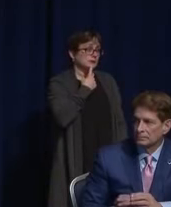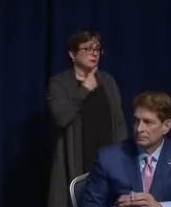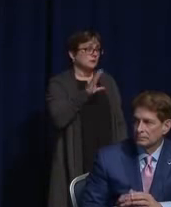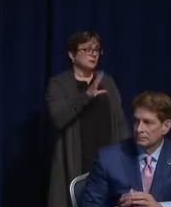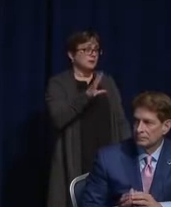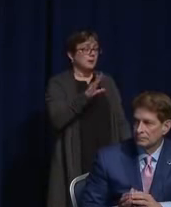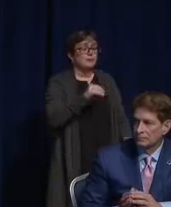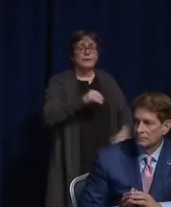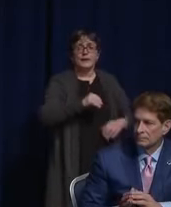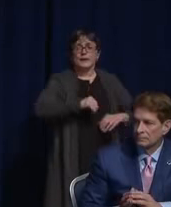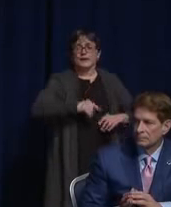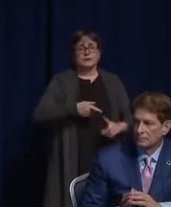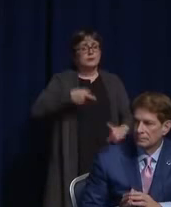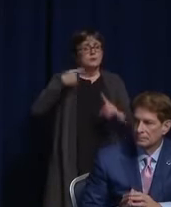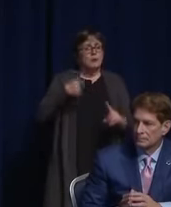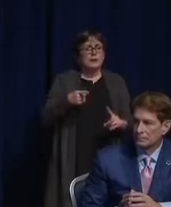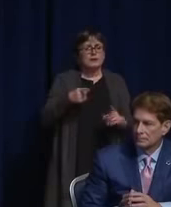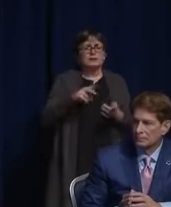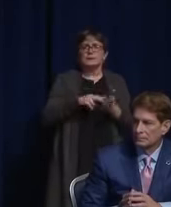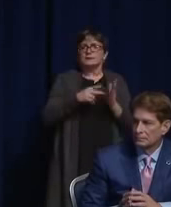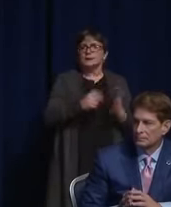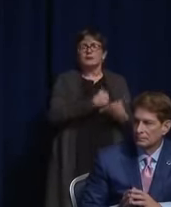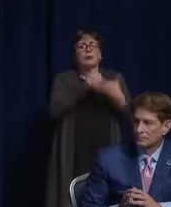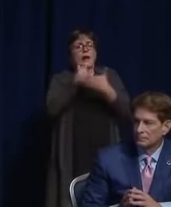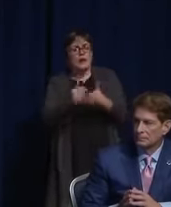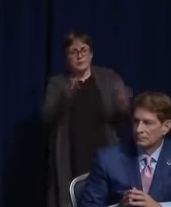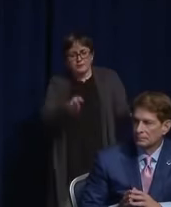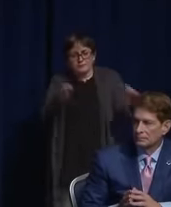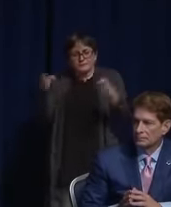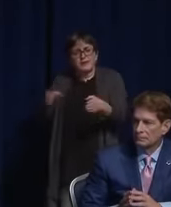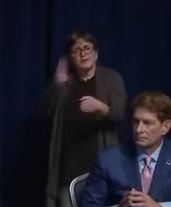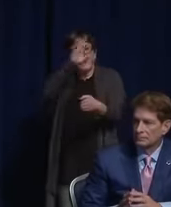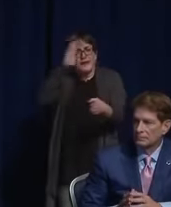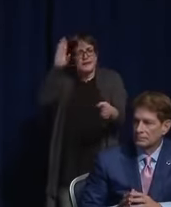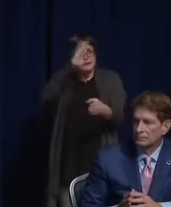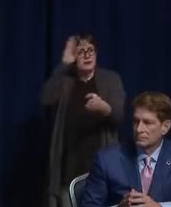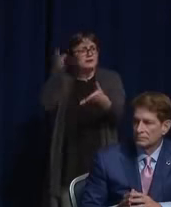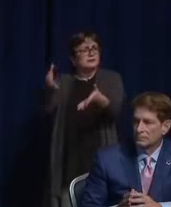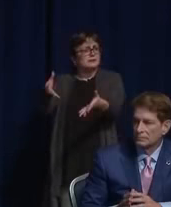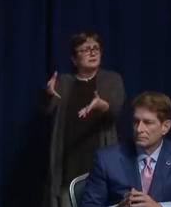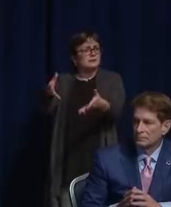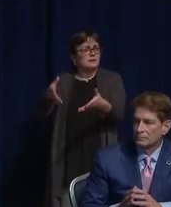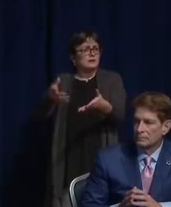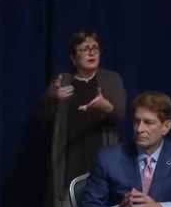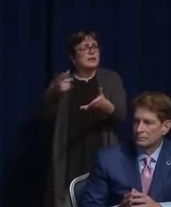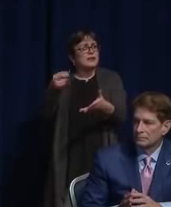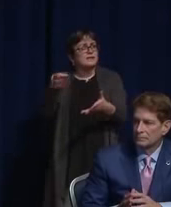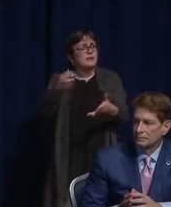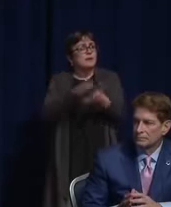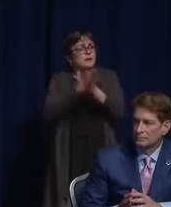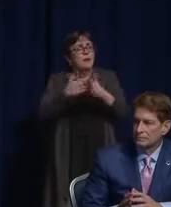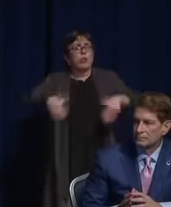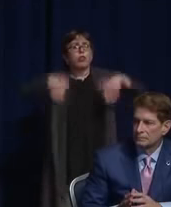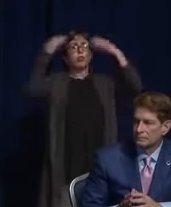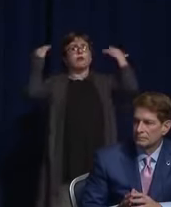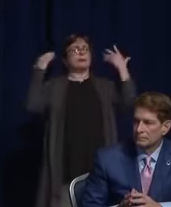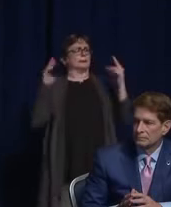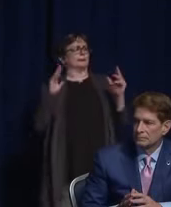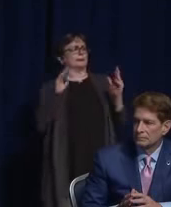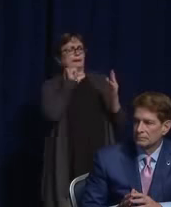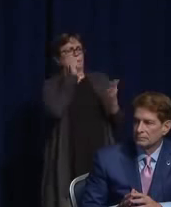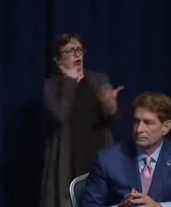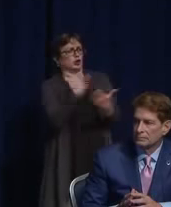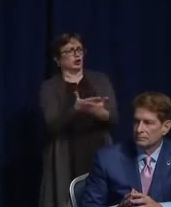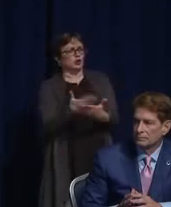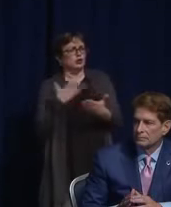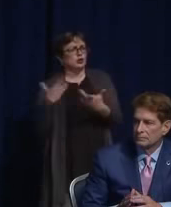we can take the pressure off over here, the healthcare system, and God willing, as a result, save lives and keep